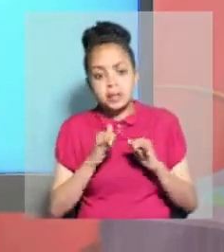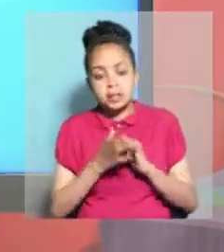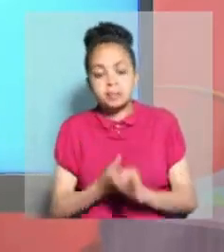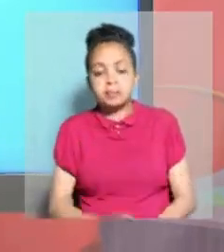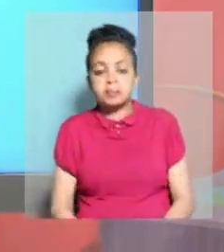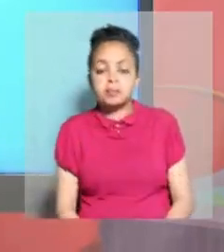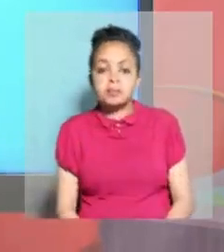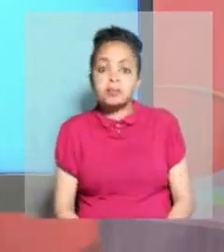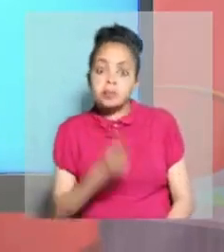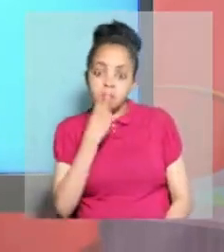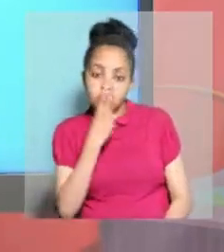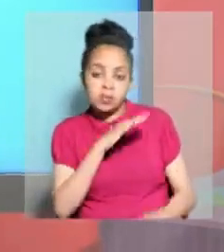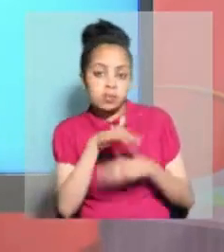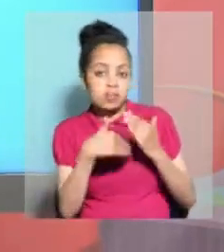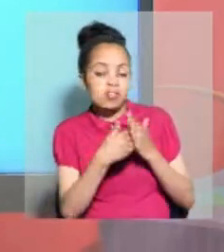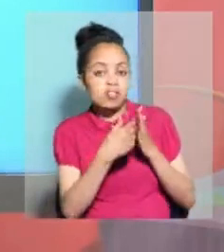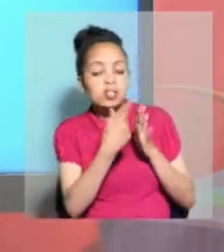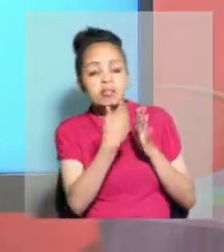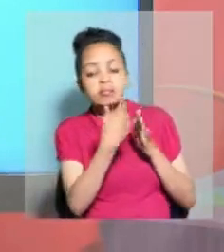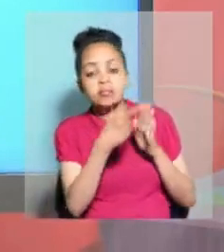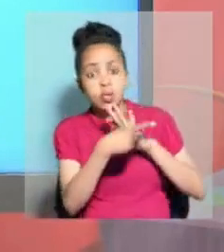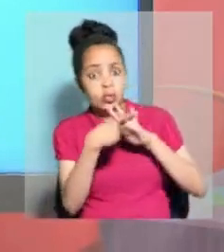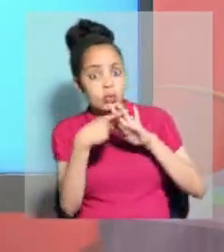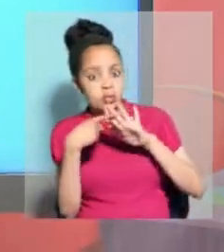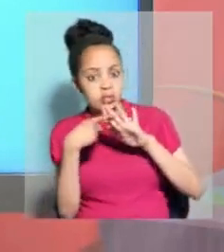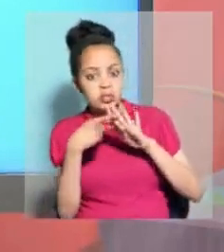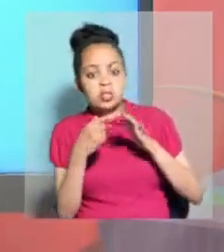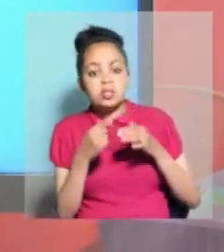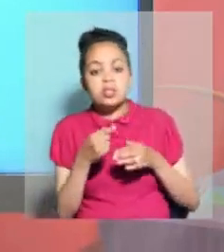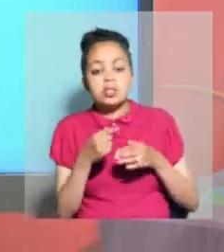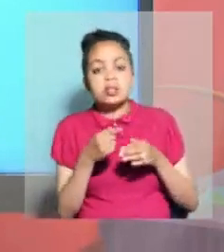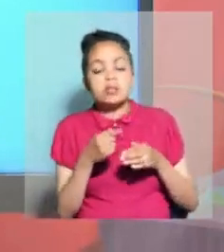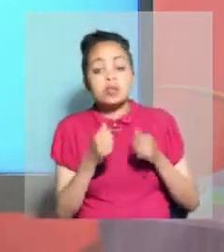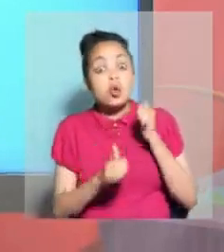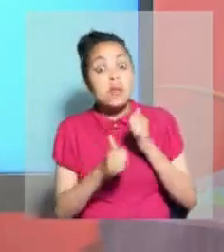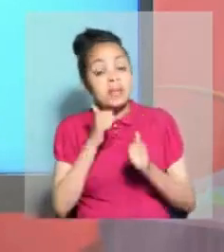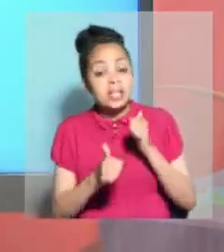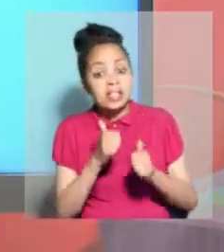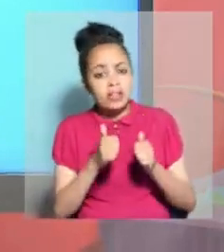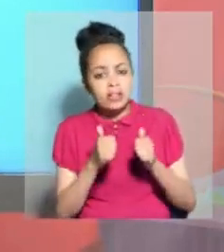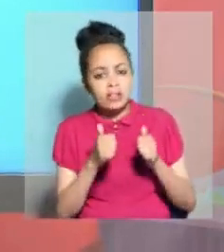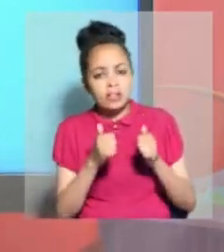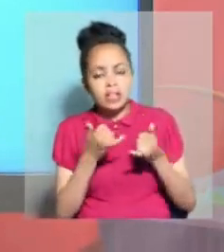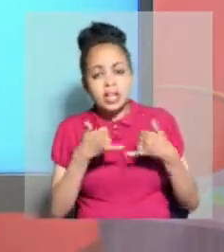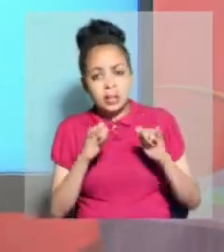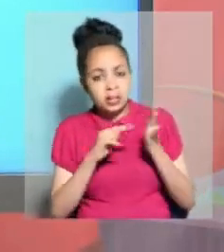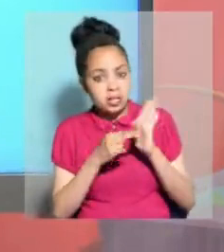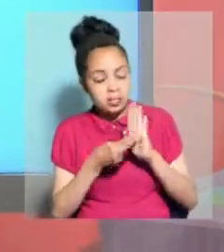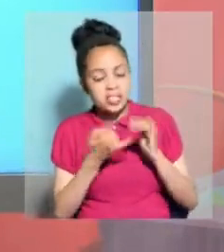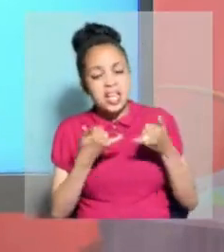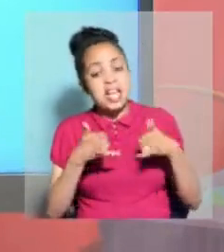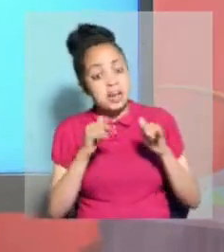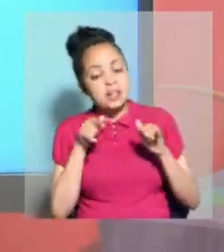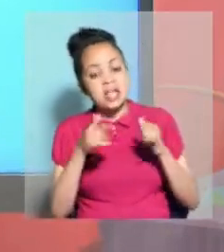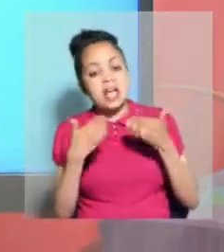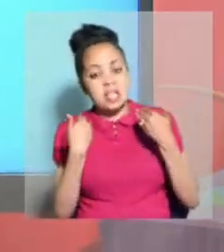me see them one by one. When we say competitive reversible inhibitor, it is an inhibitor